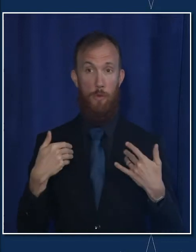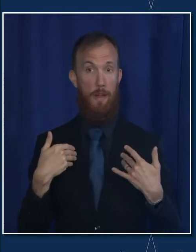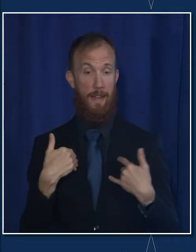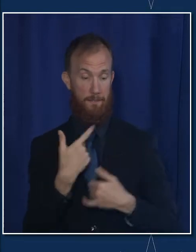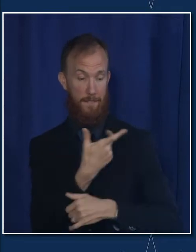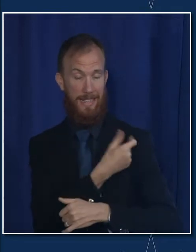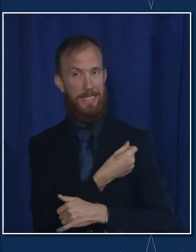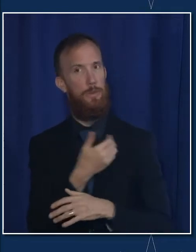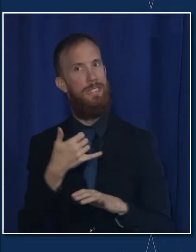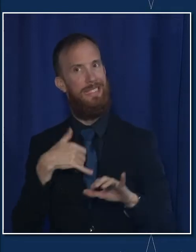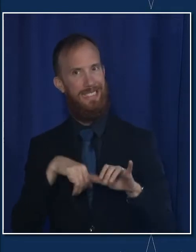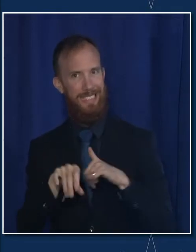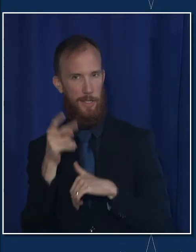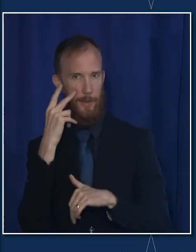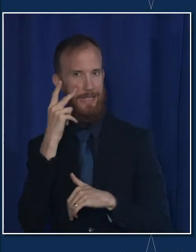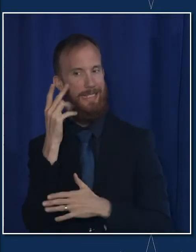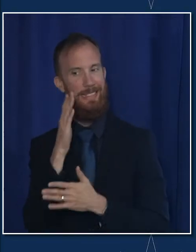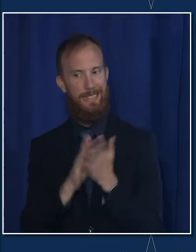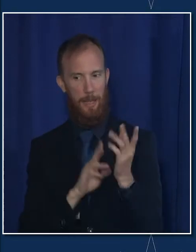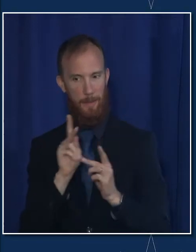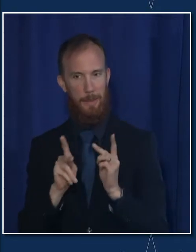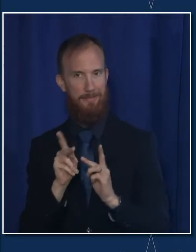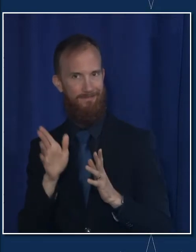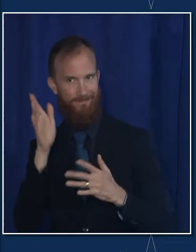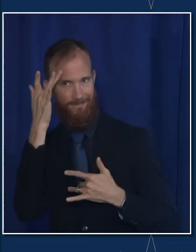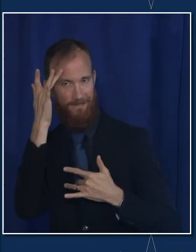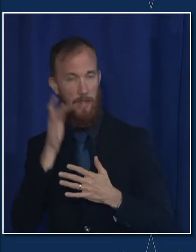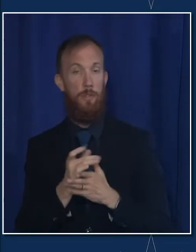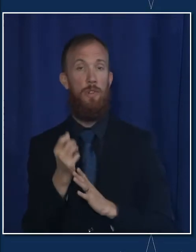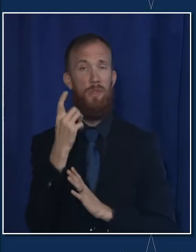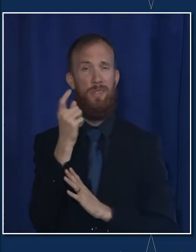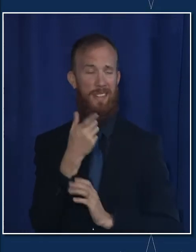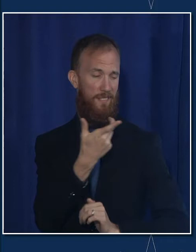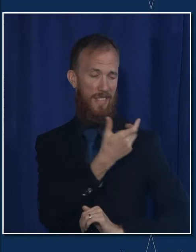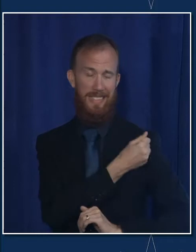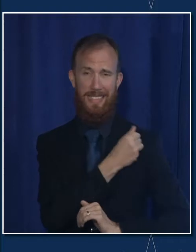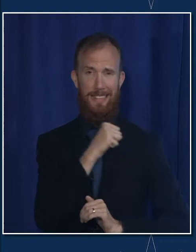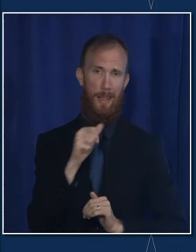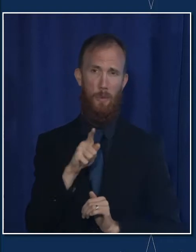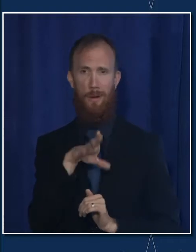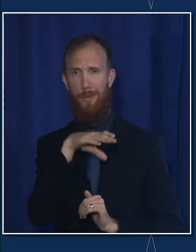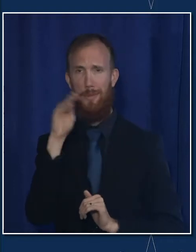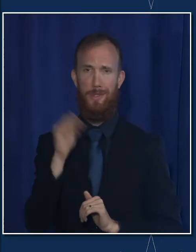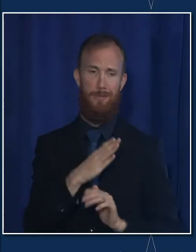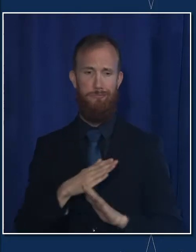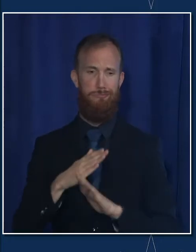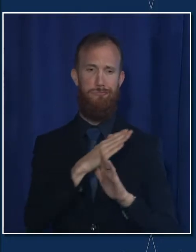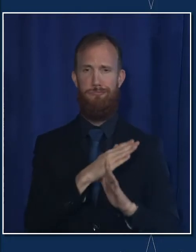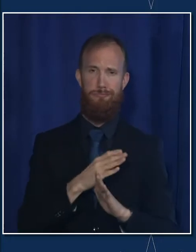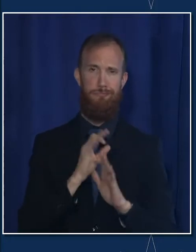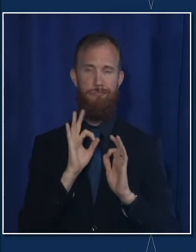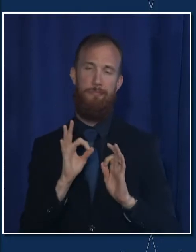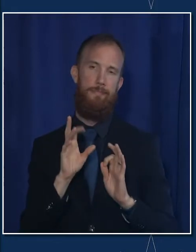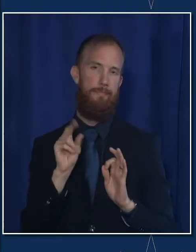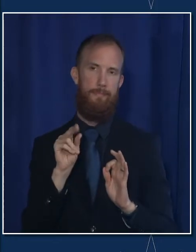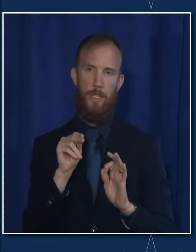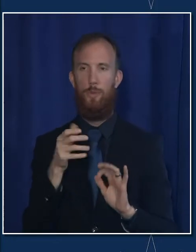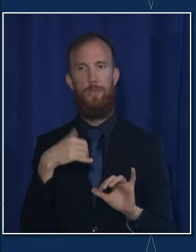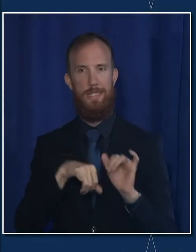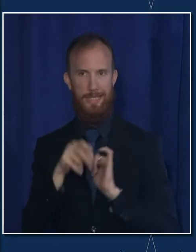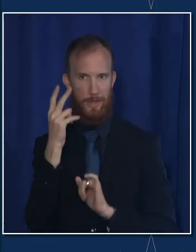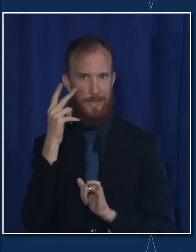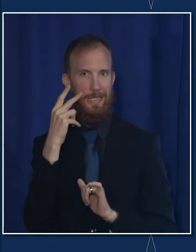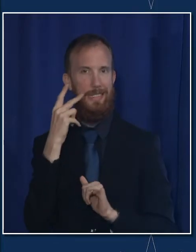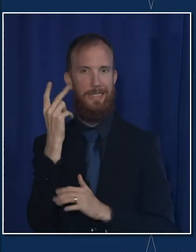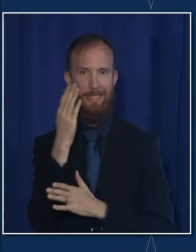increase. And again, no vaccine is 100% protective. We are seeing some more of these breakthrough cases, and that's why the indoor mask mandate